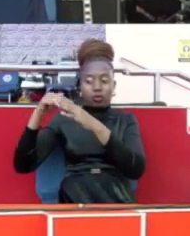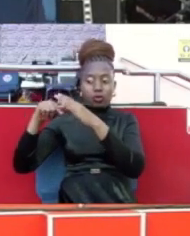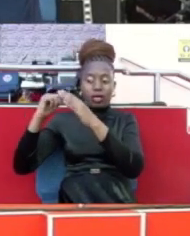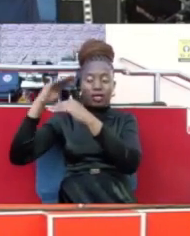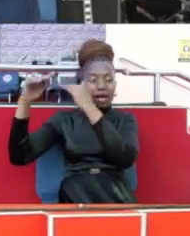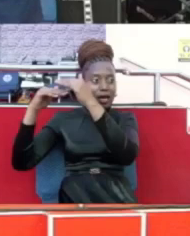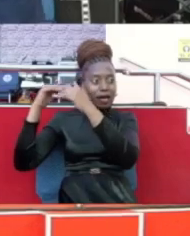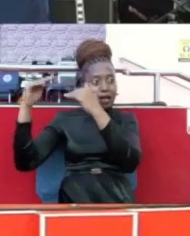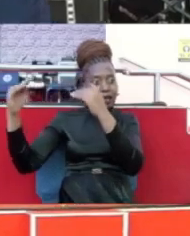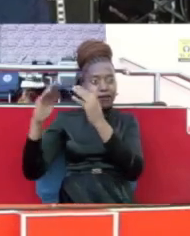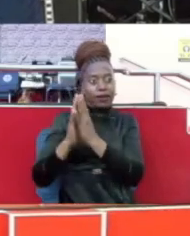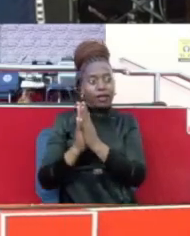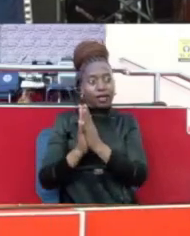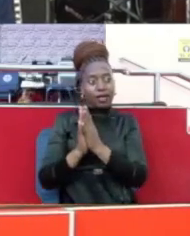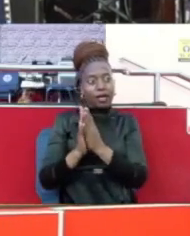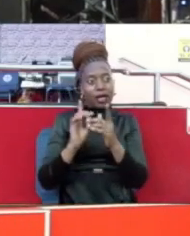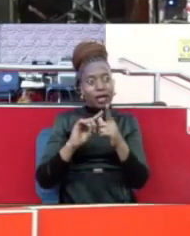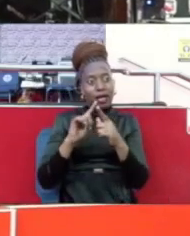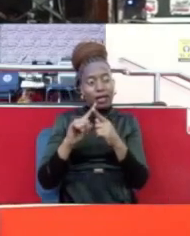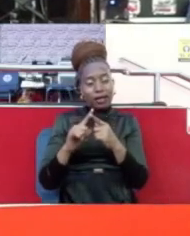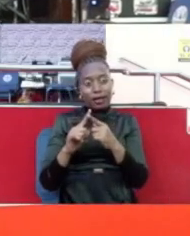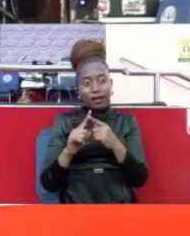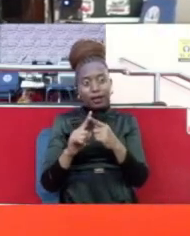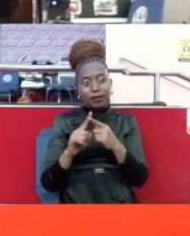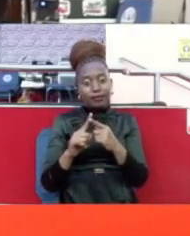and him say to me, depart from me,